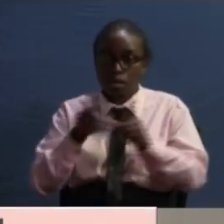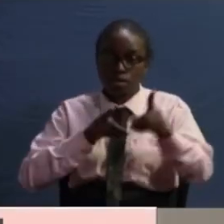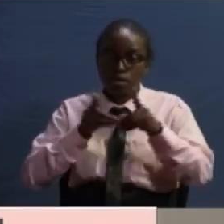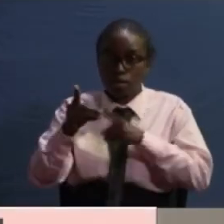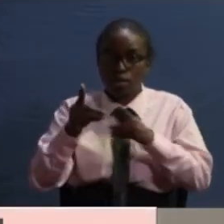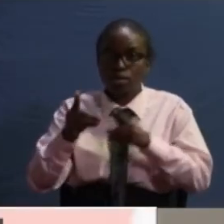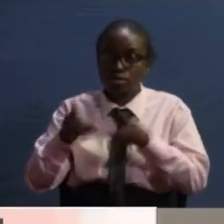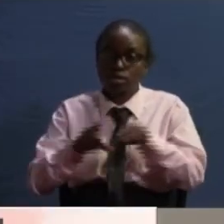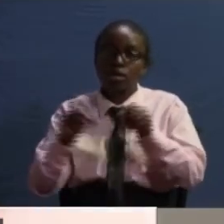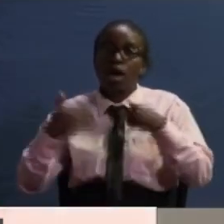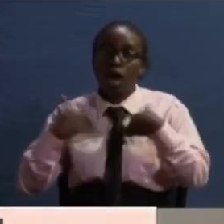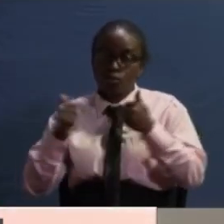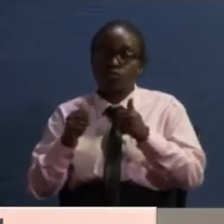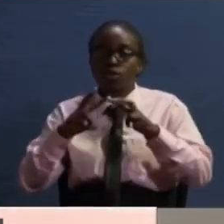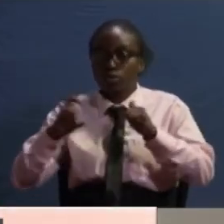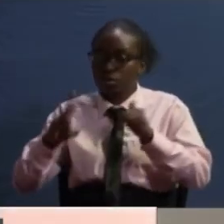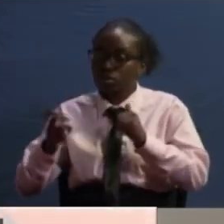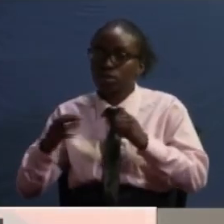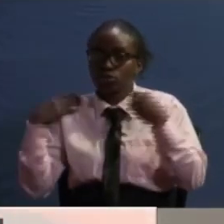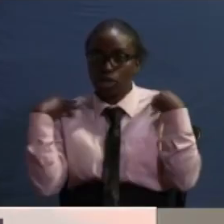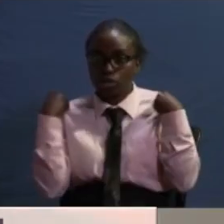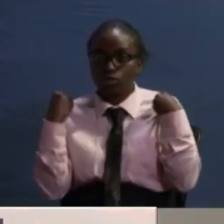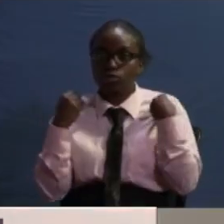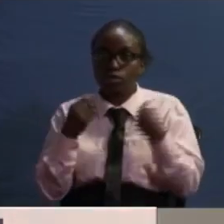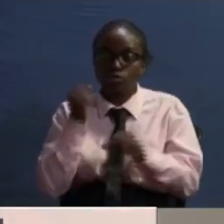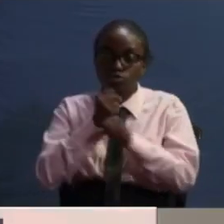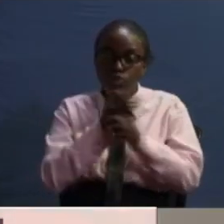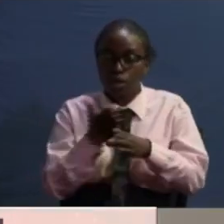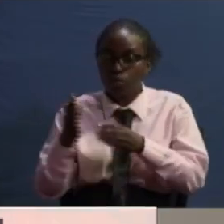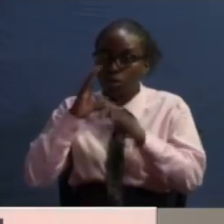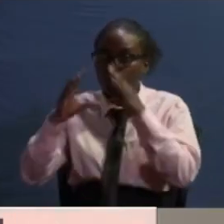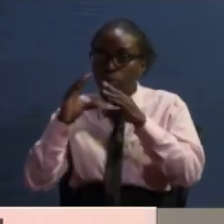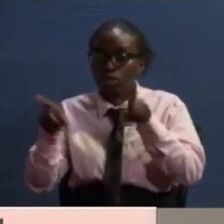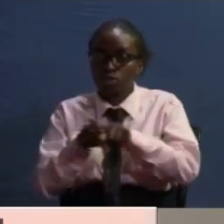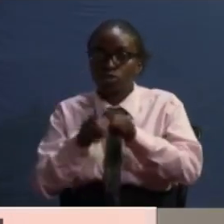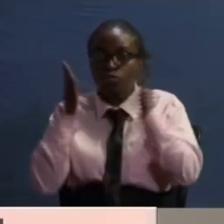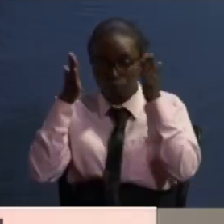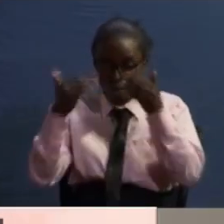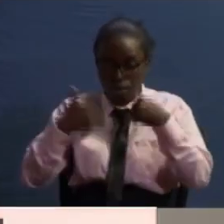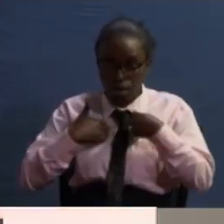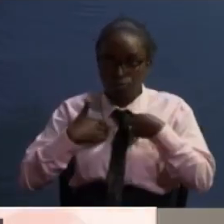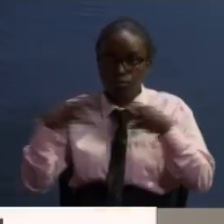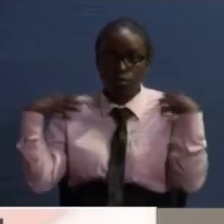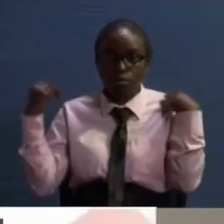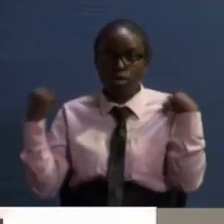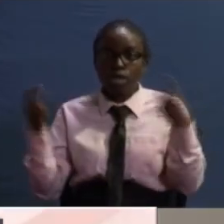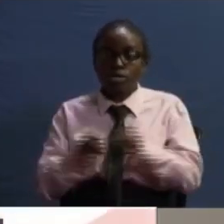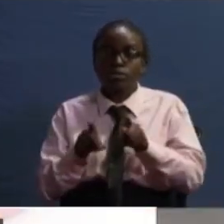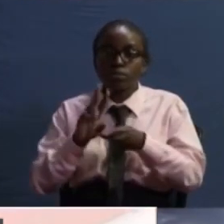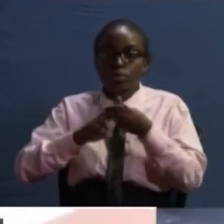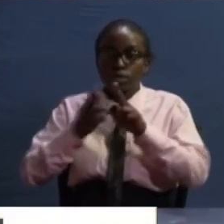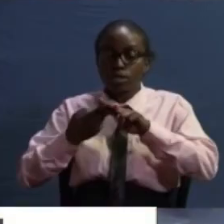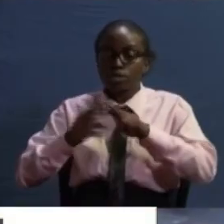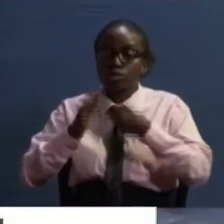other direct costs is where we are doing our research activities, our communication and advocacy activities, and all other related research